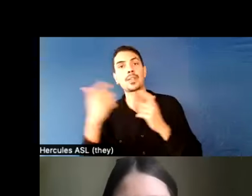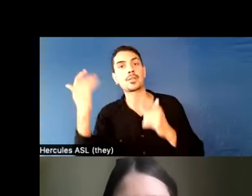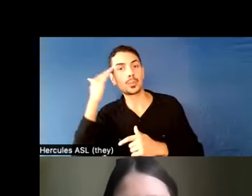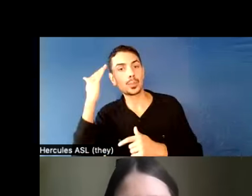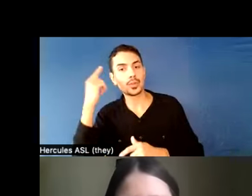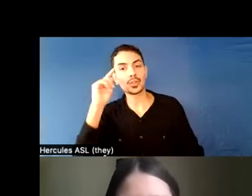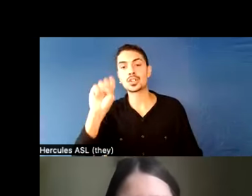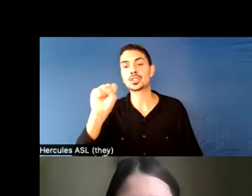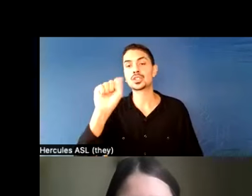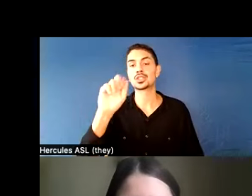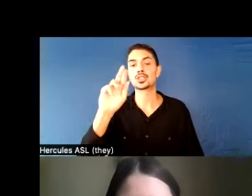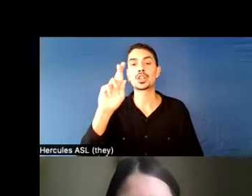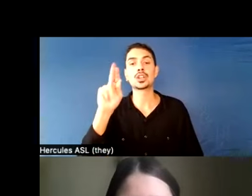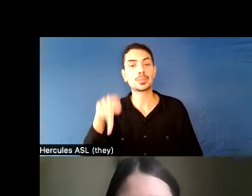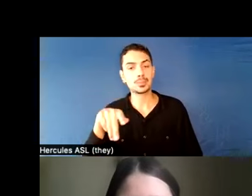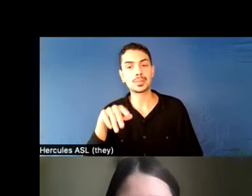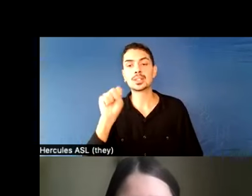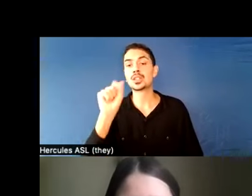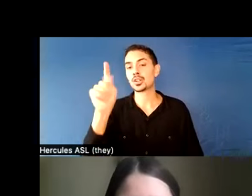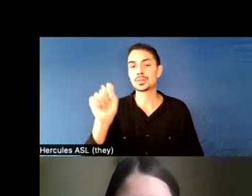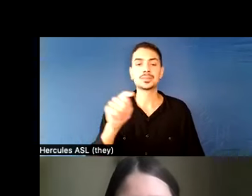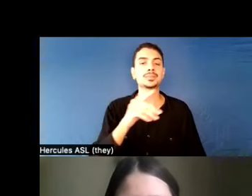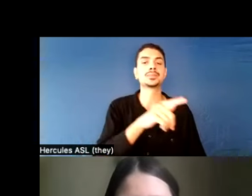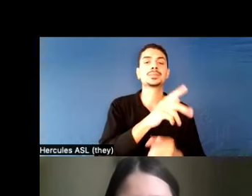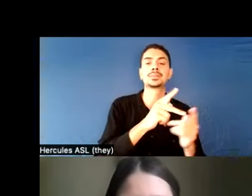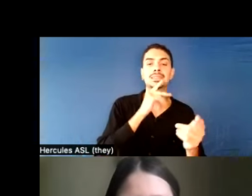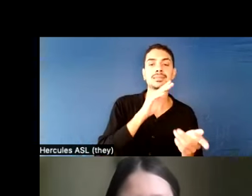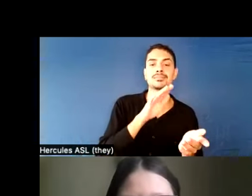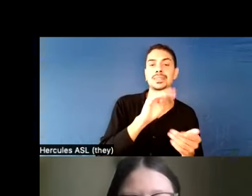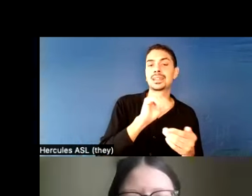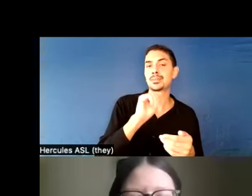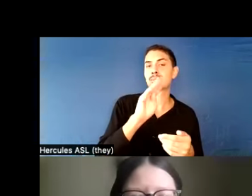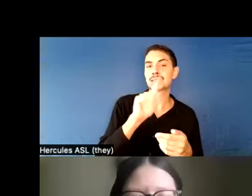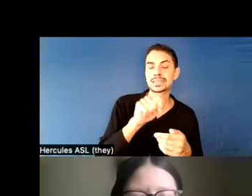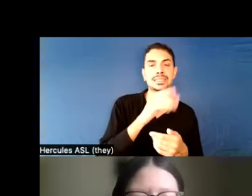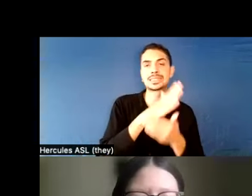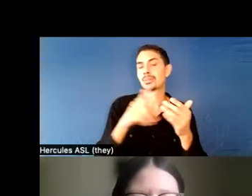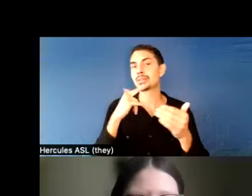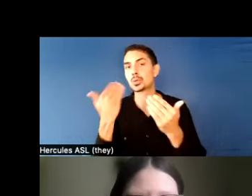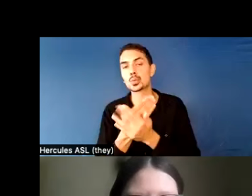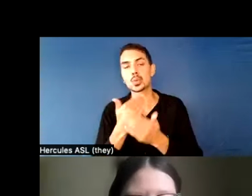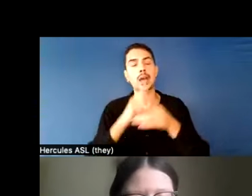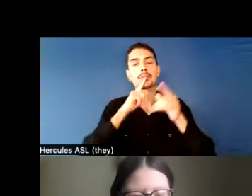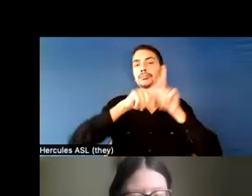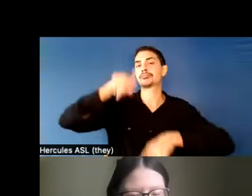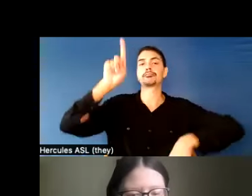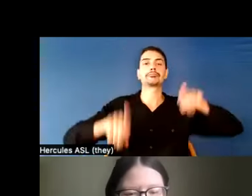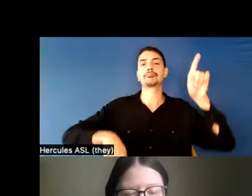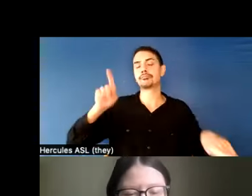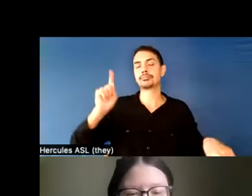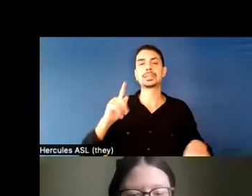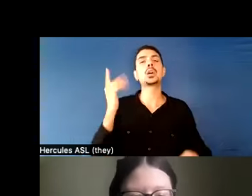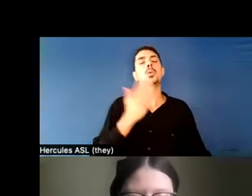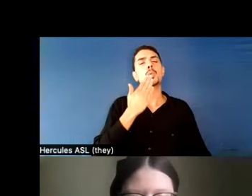SARP. Agency has an MDT meetings routinely, and then these are brand new. Yeah, it's always just kind of good